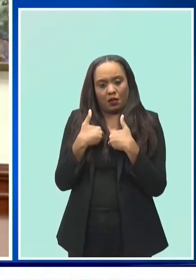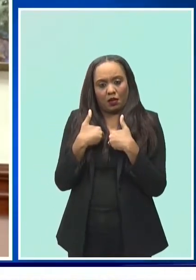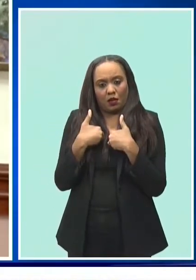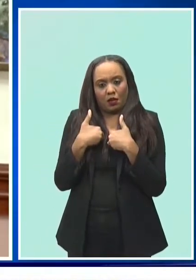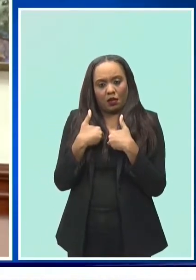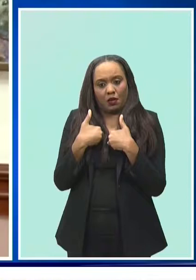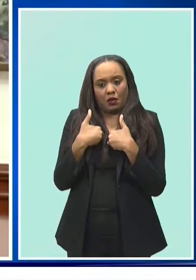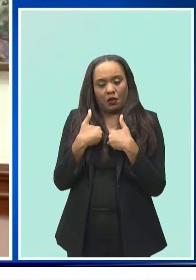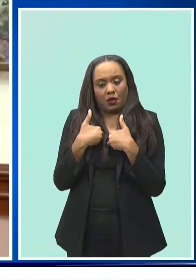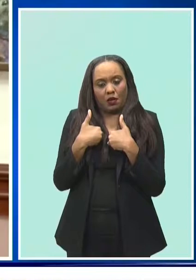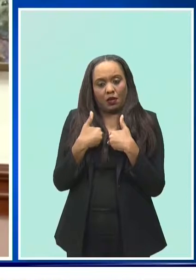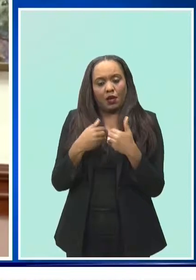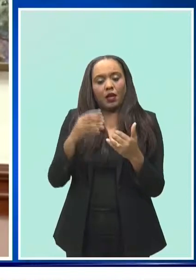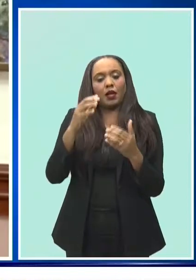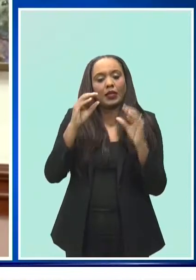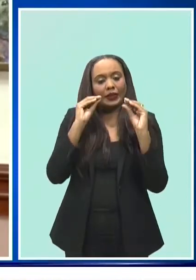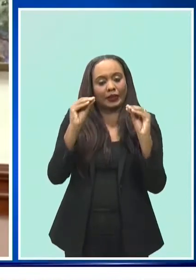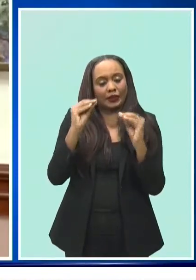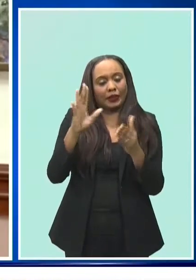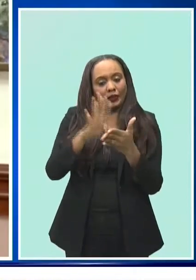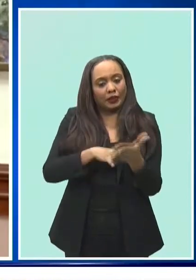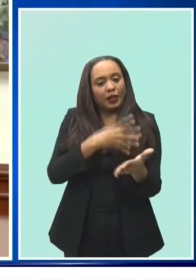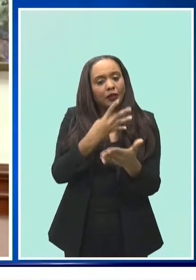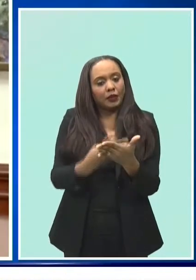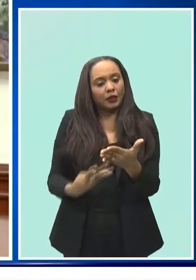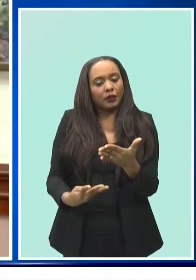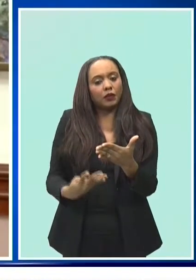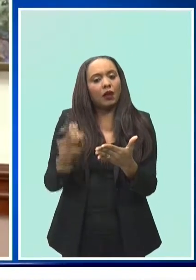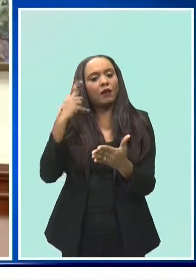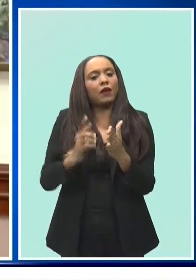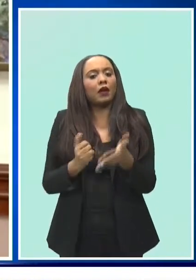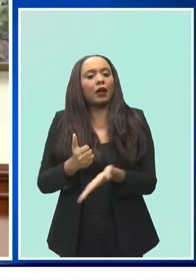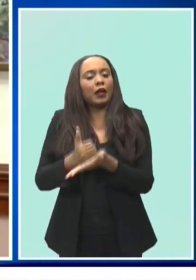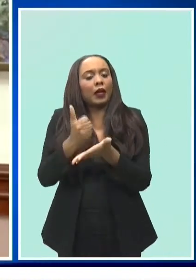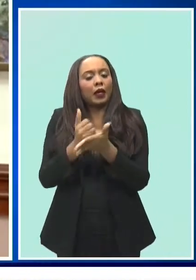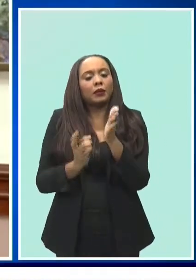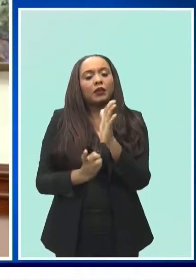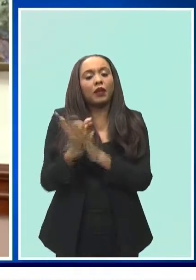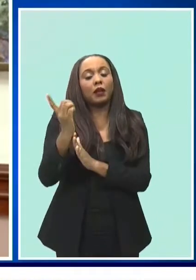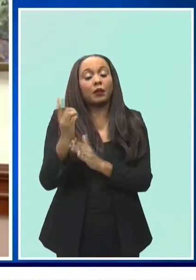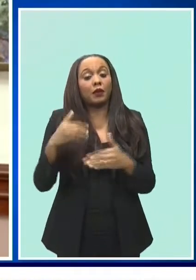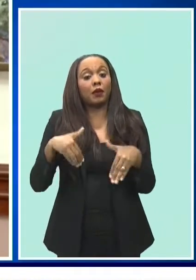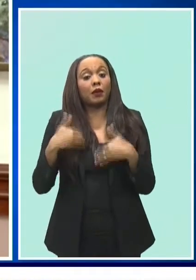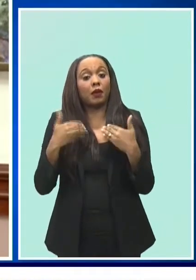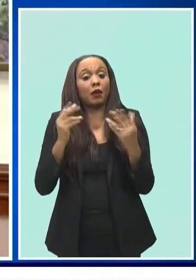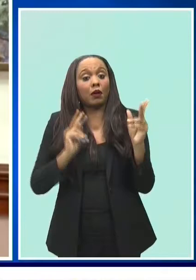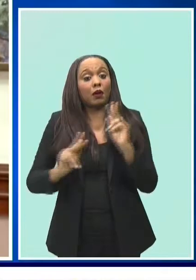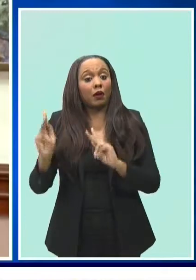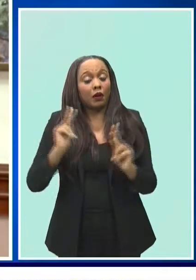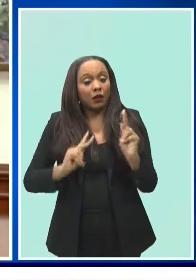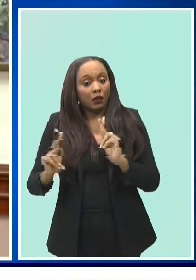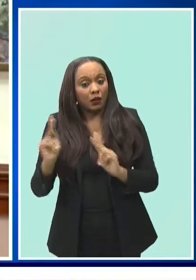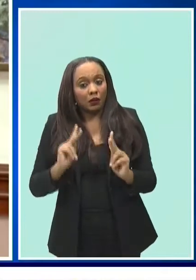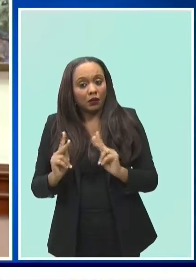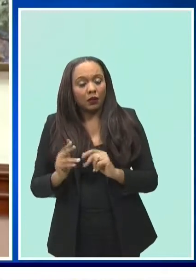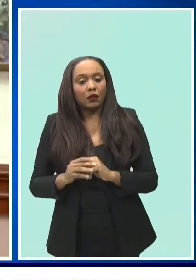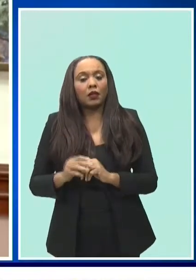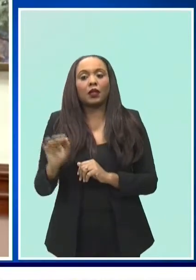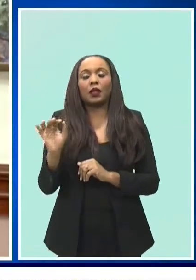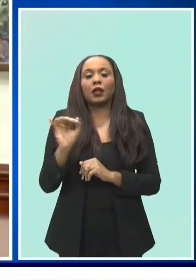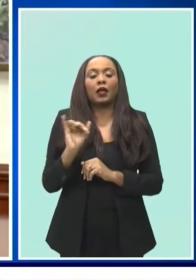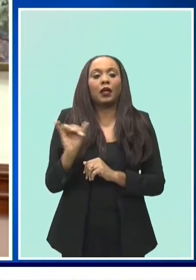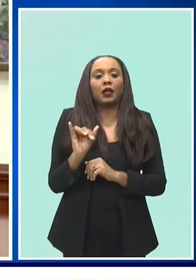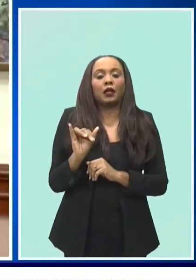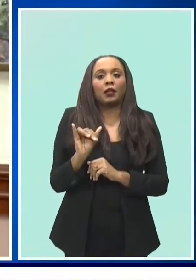schedule which will lend itself to the development of our young people in the areas of agri-science, in the areas